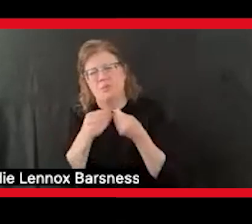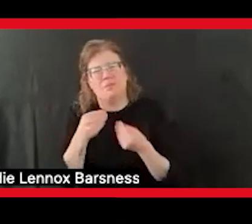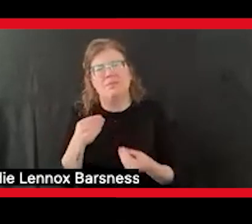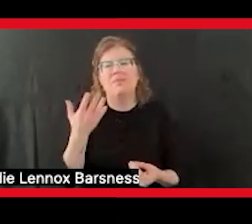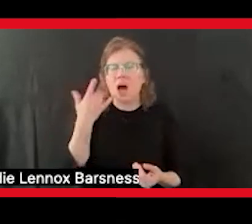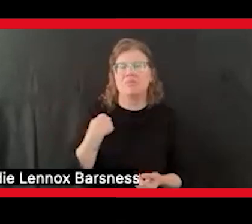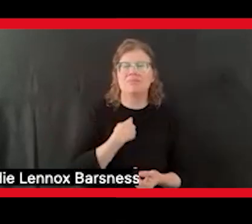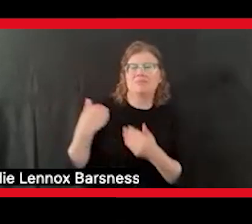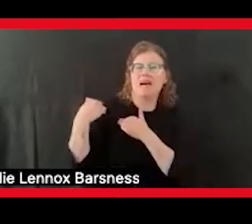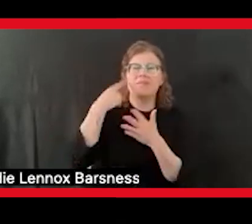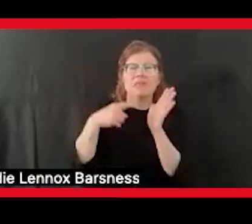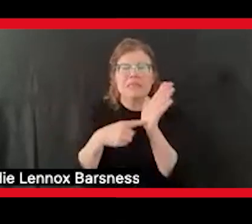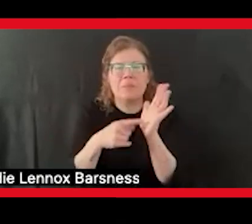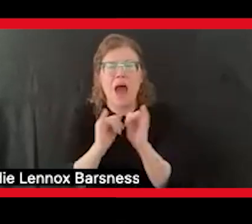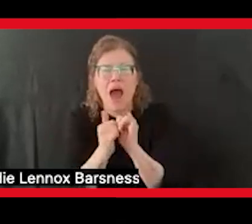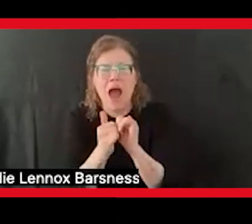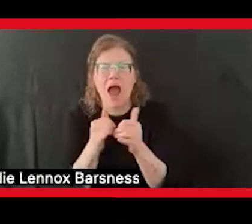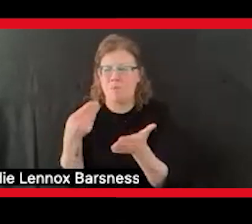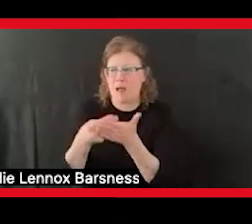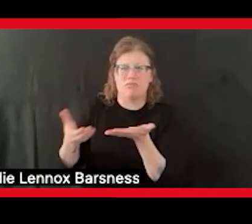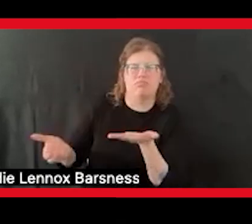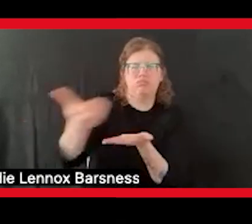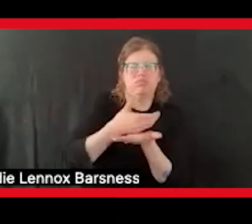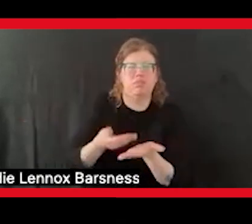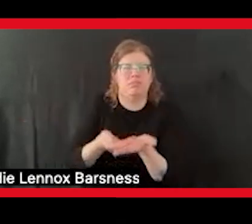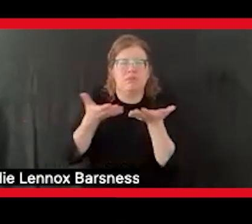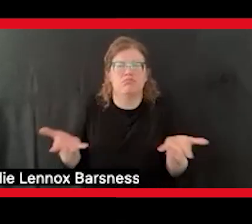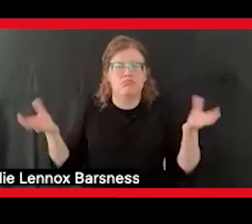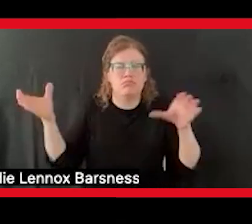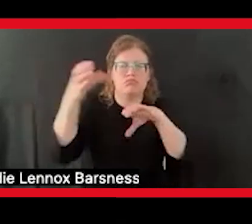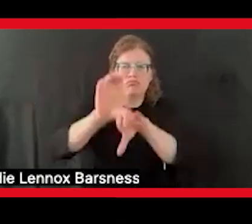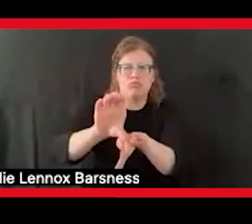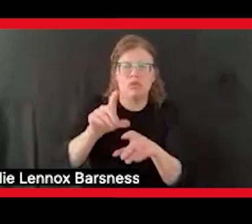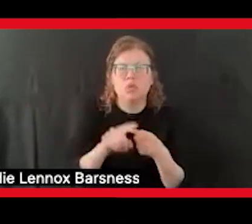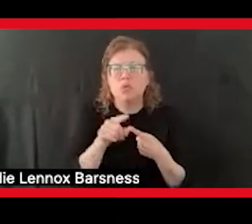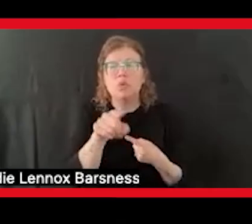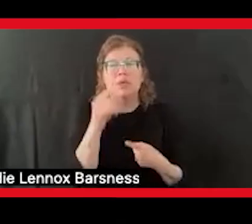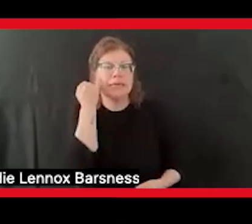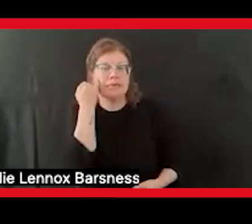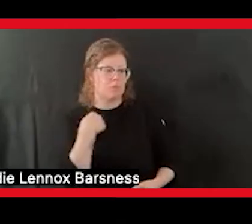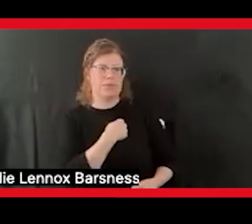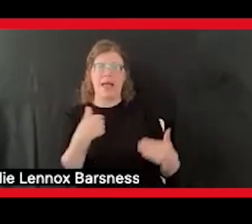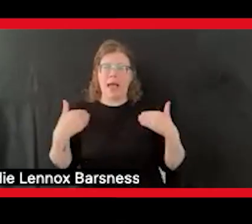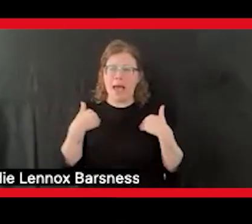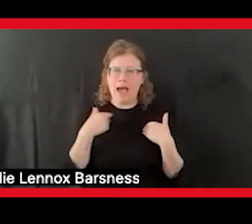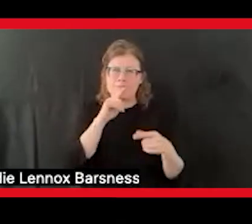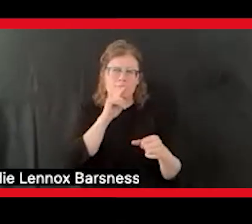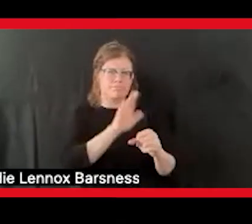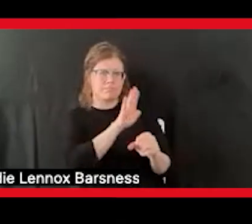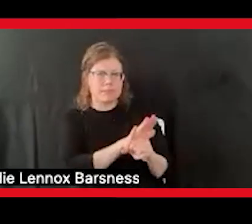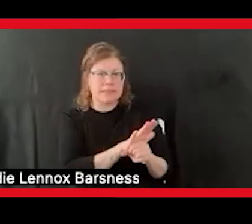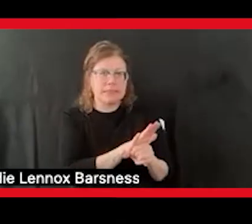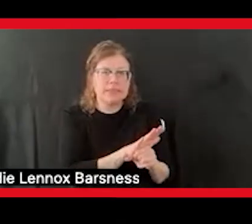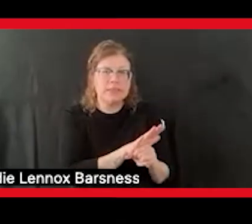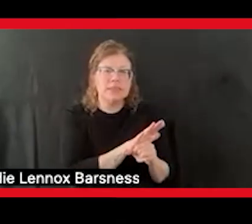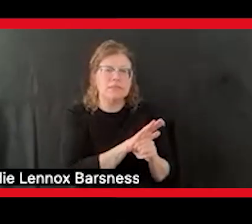not covered by the CADA grant if your application is funded. This could be from other grants, or maybe your